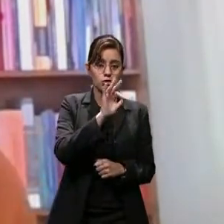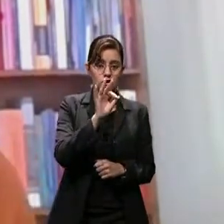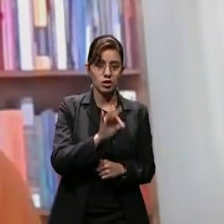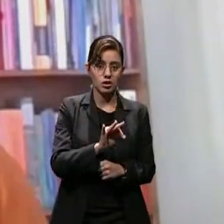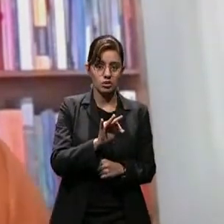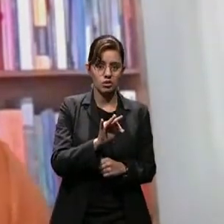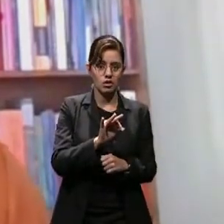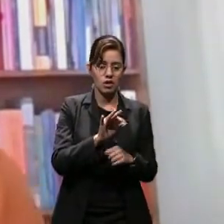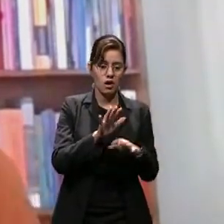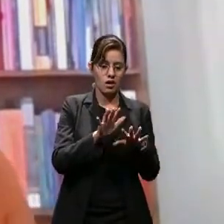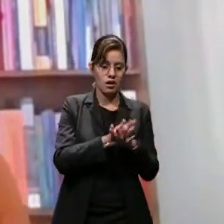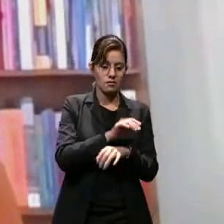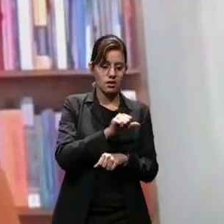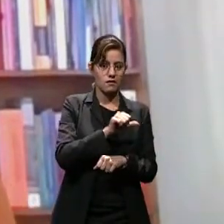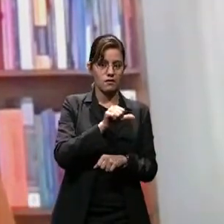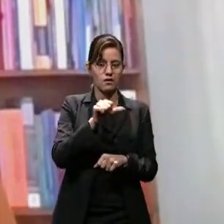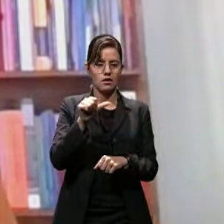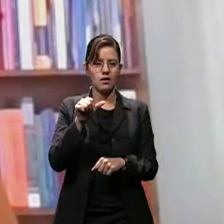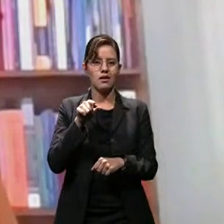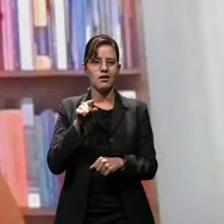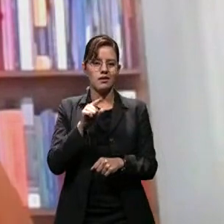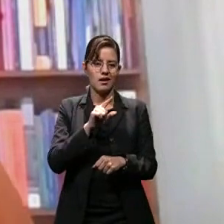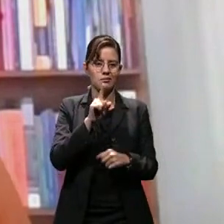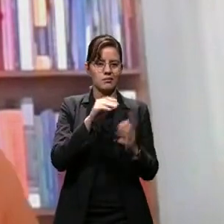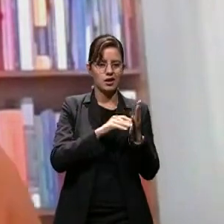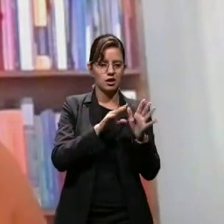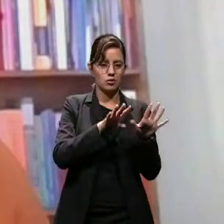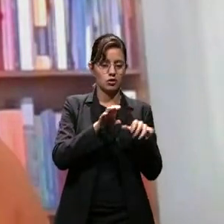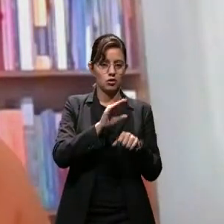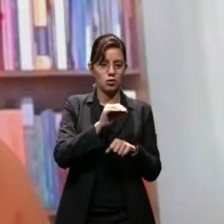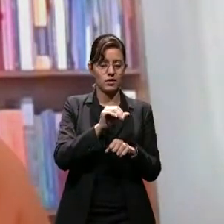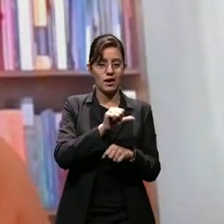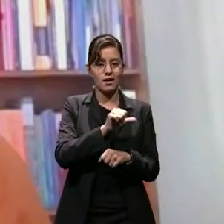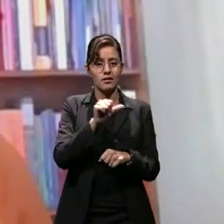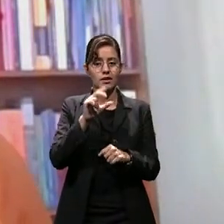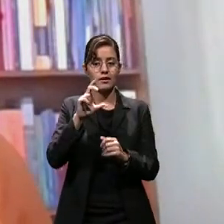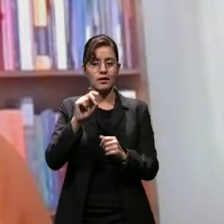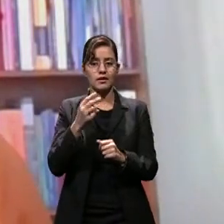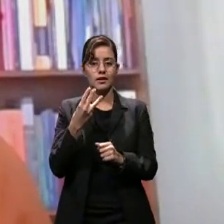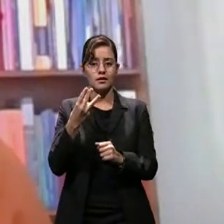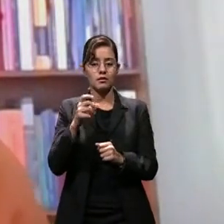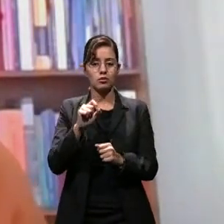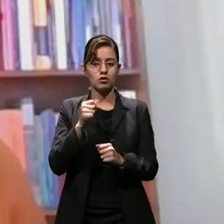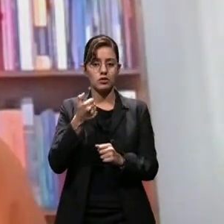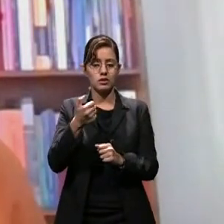from 9% of representation in the 90s up to